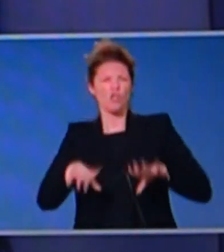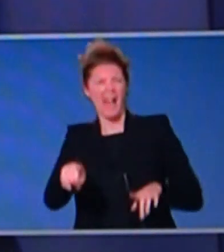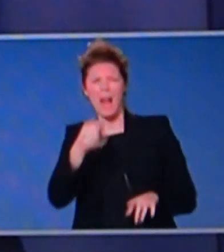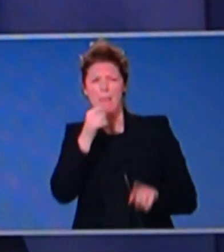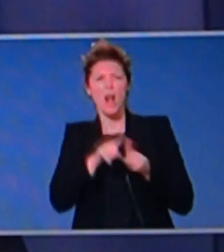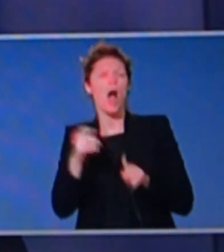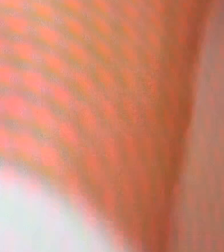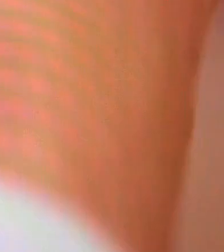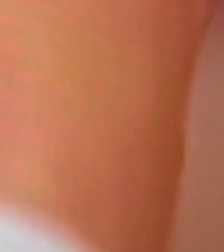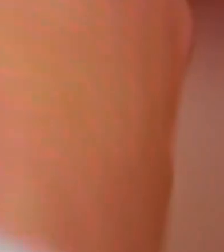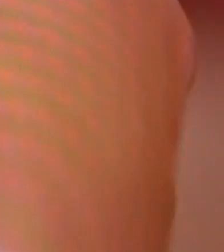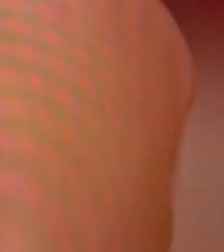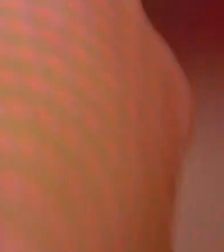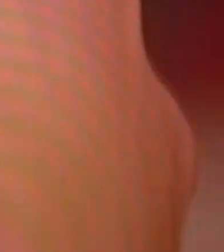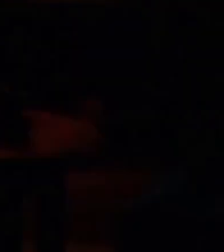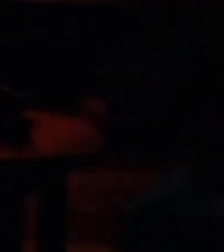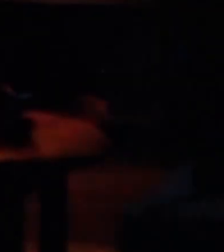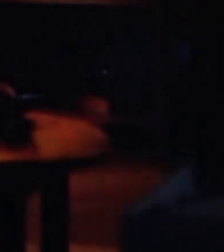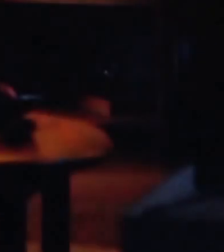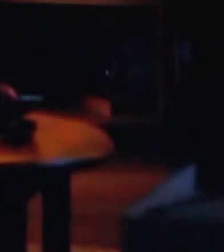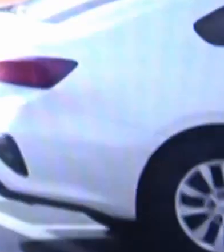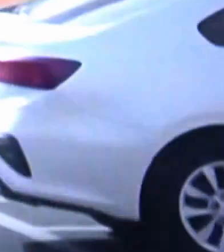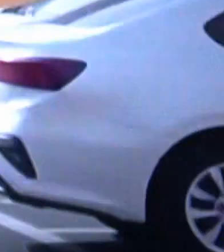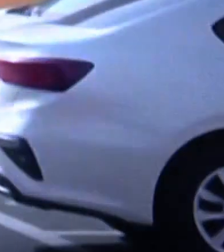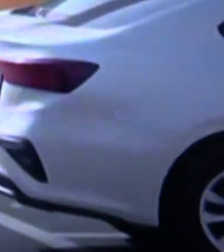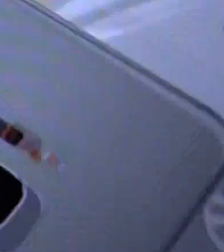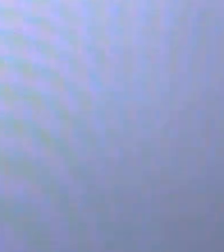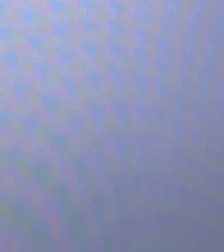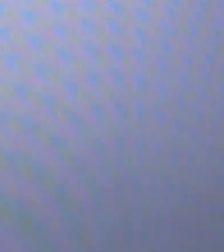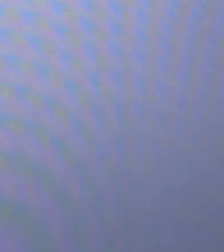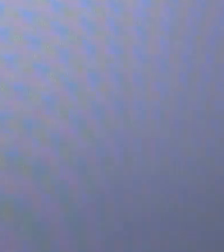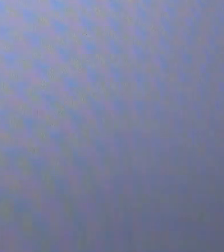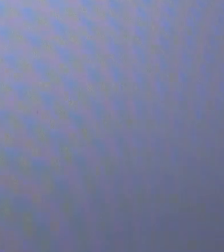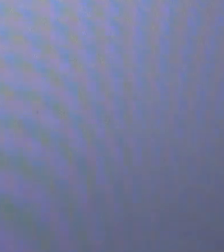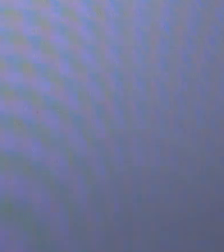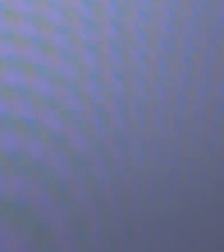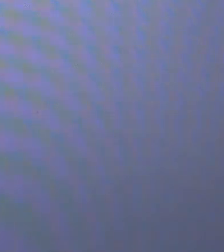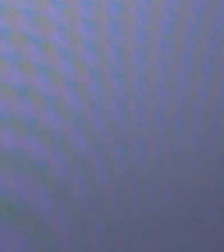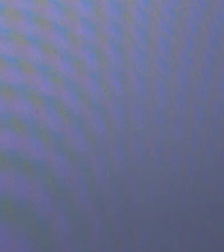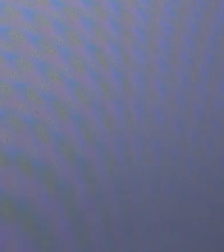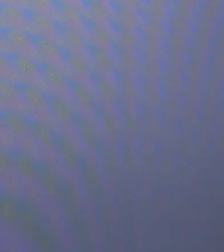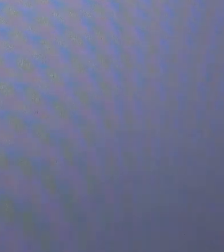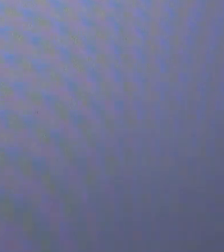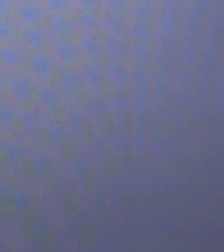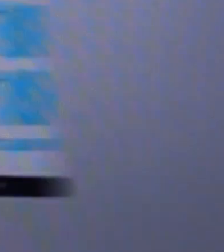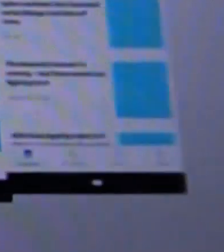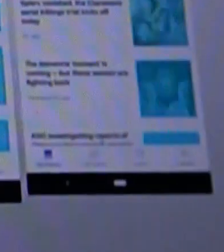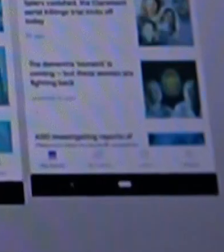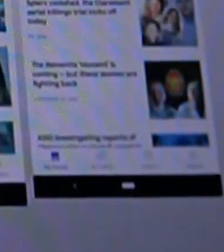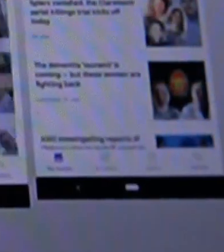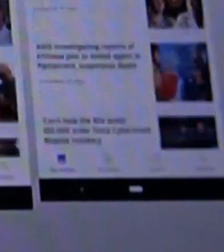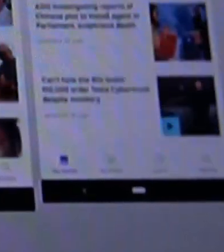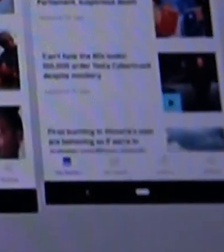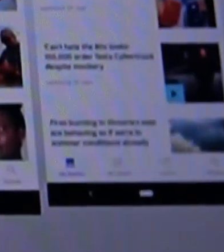that Whenever you want, wherever you are, know the story with ABC News, the most trusted